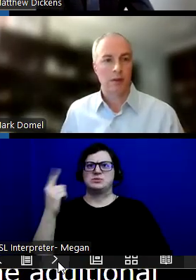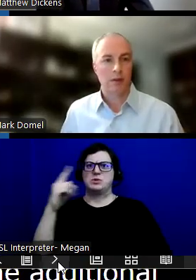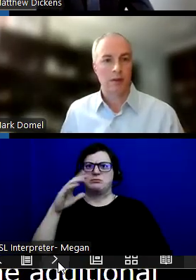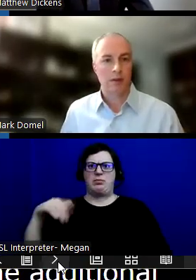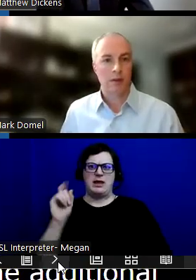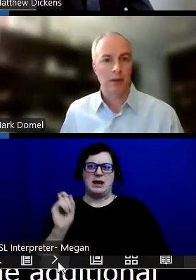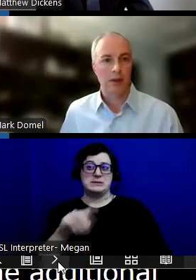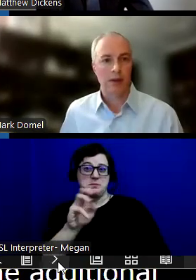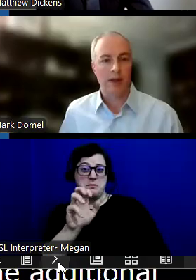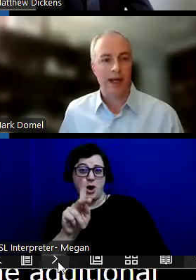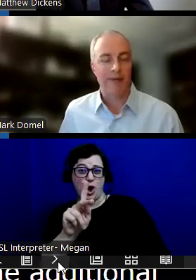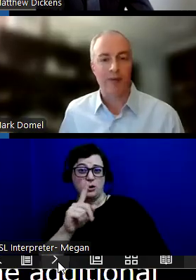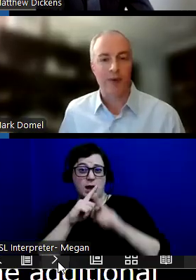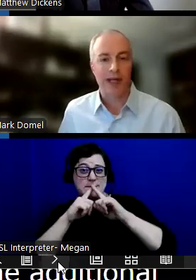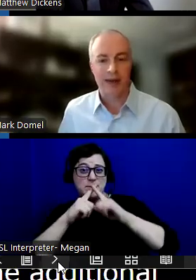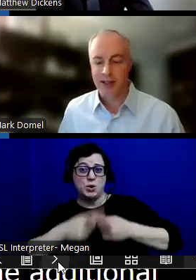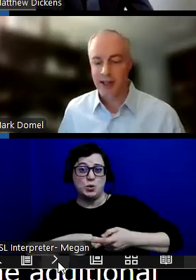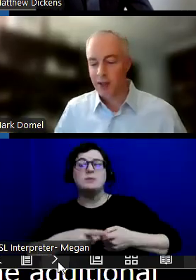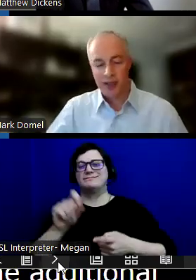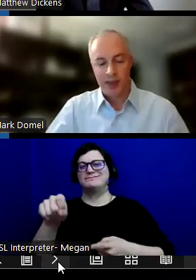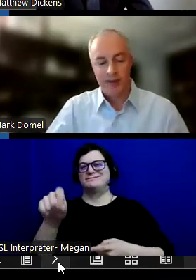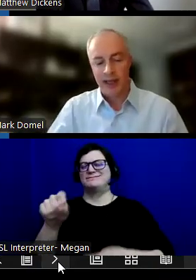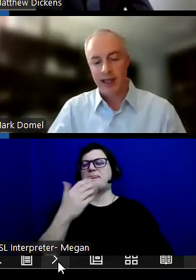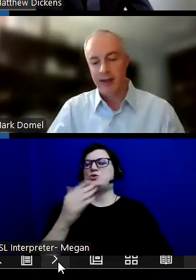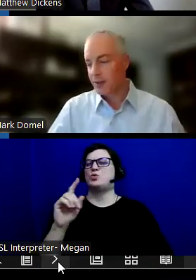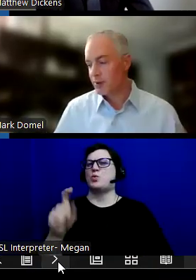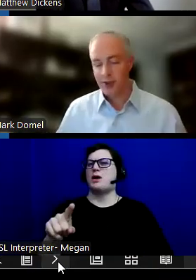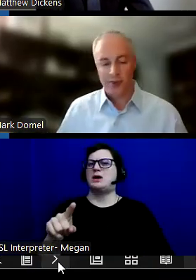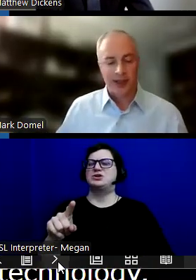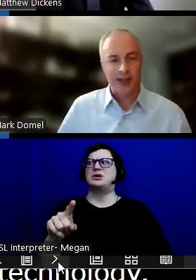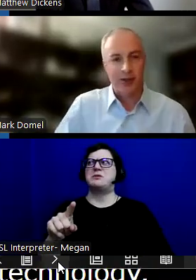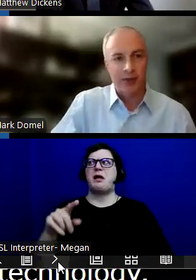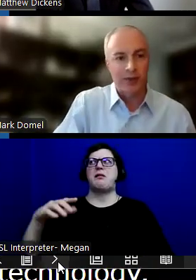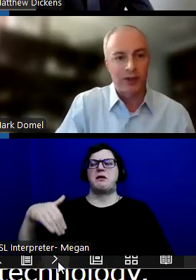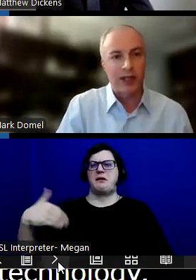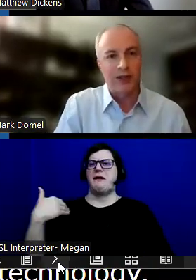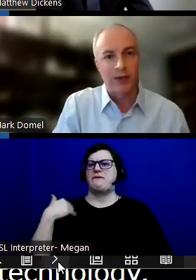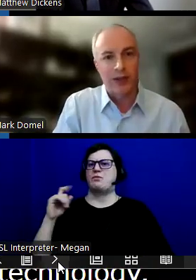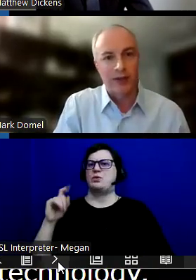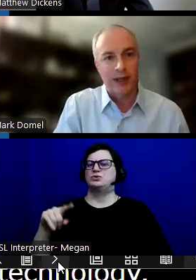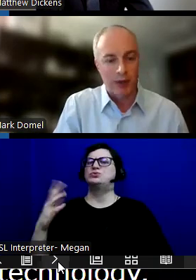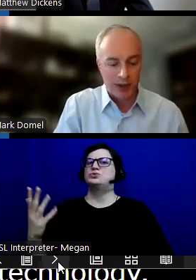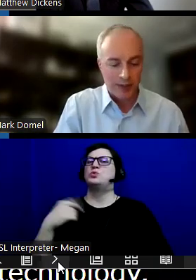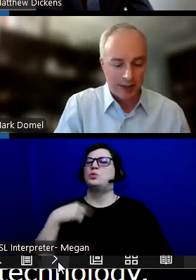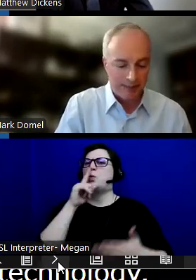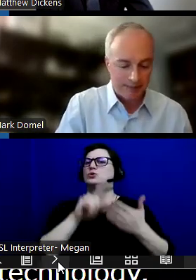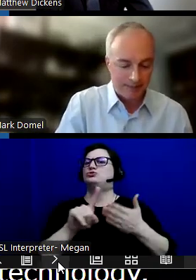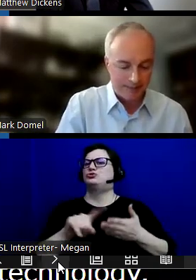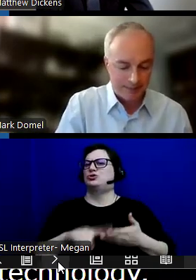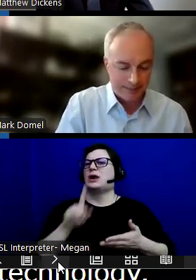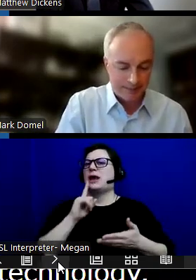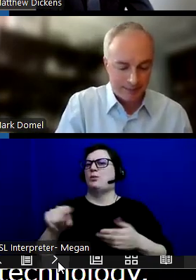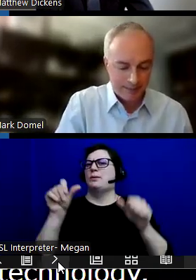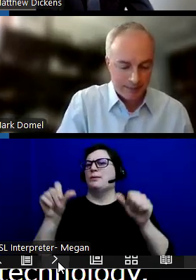I think Mark might be unmuting. Yeah, that's a good question. We have not gotten that one, so that's another one we'll look into and post something.